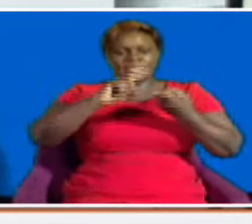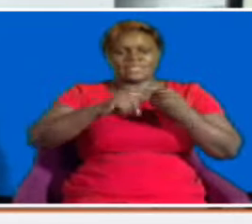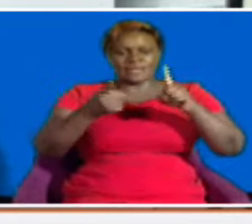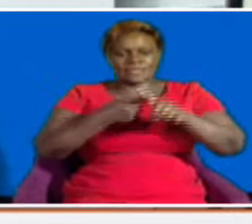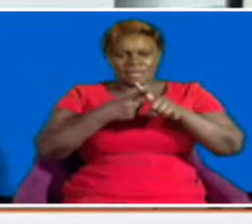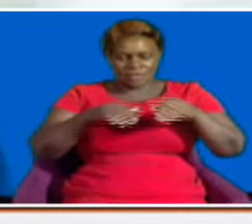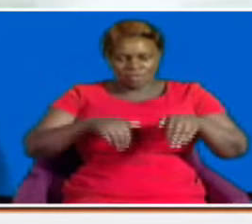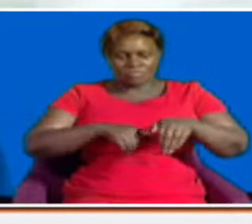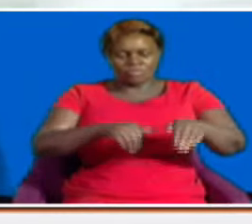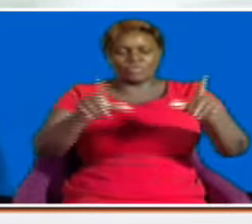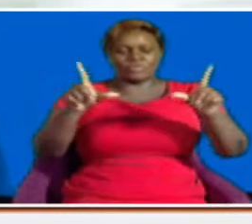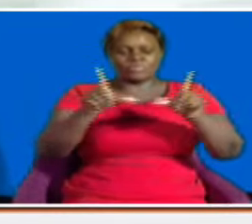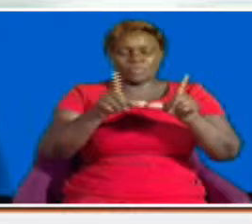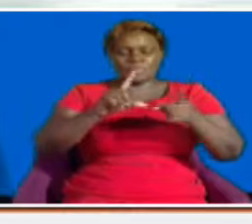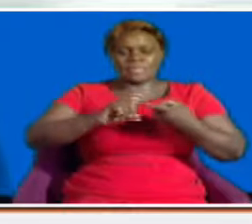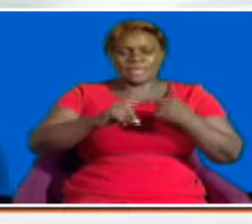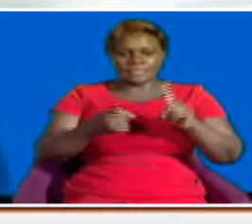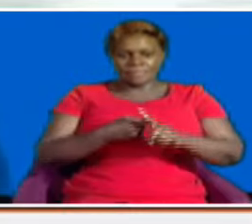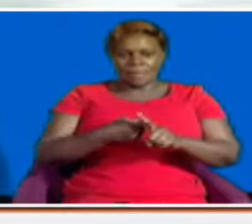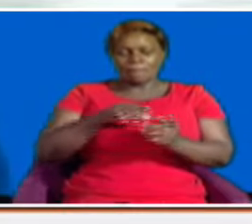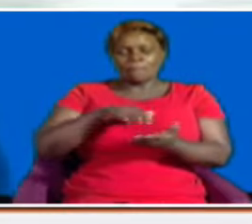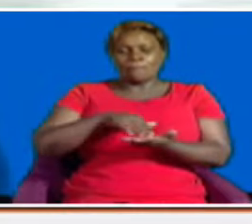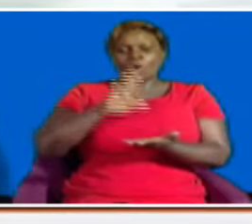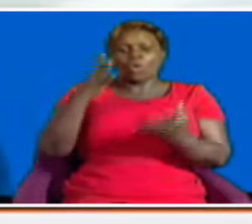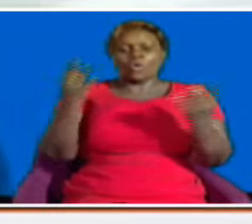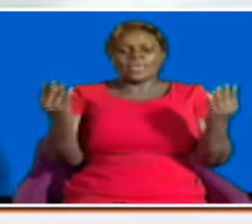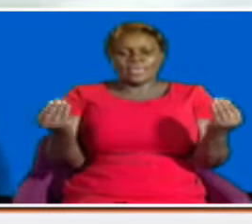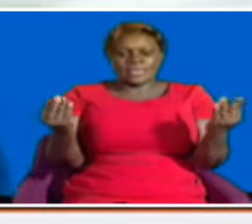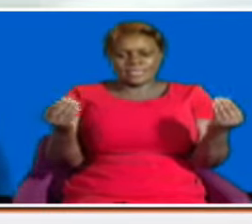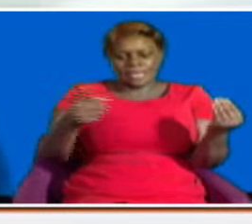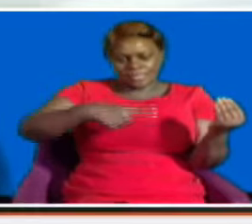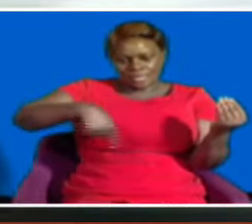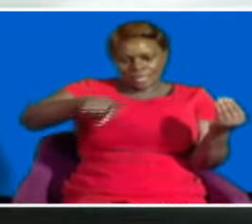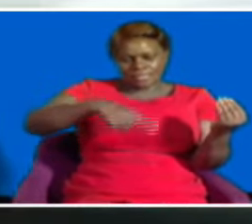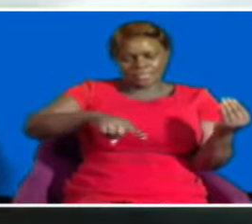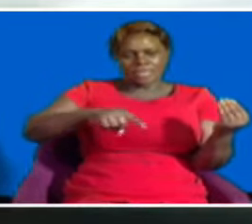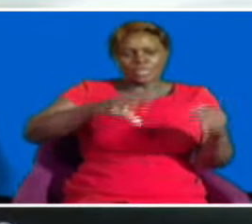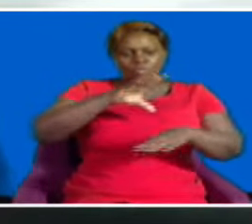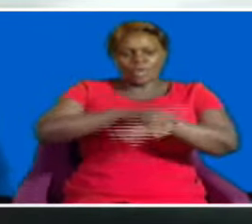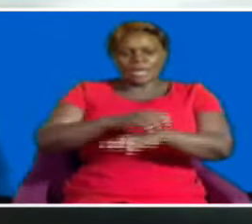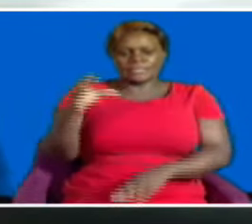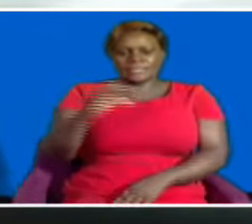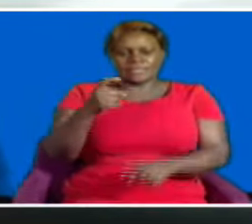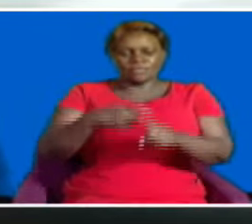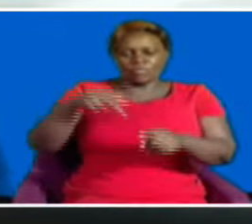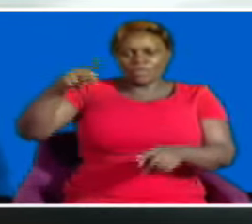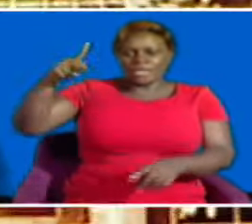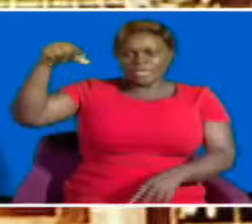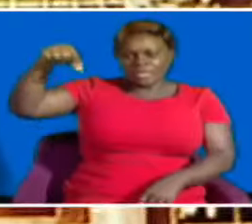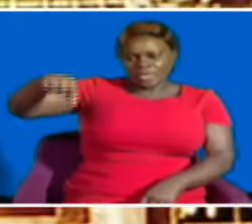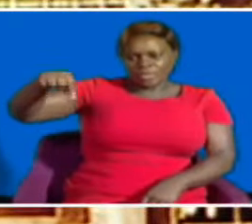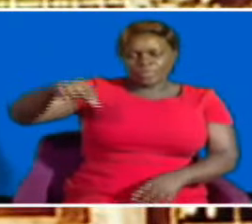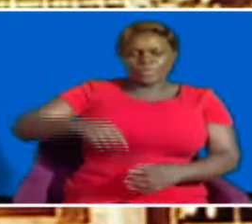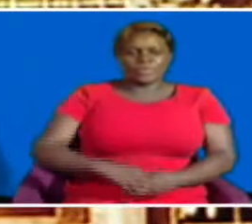compliant with those safety standards. And therefore, it will be much, much more easier for us to get passengers safe from KQ. So